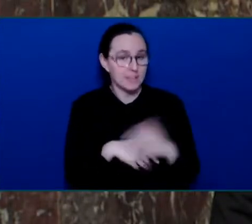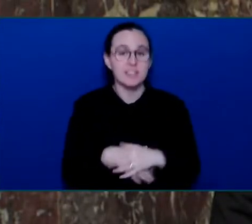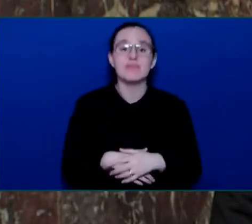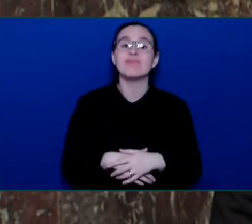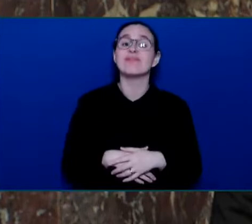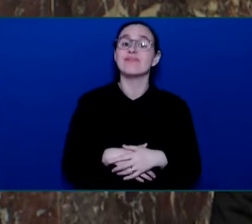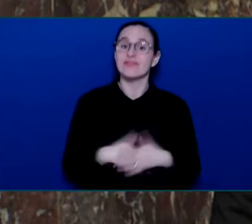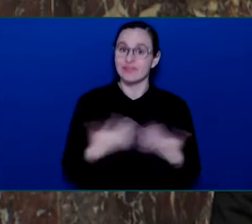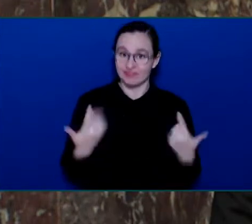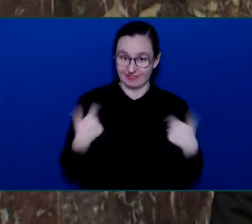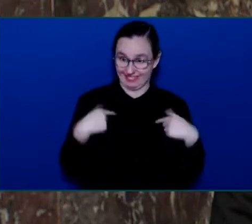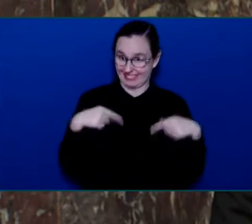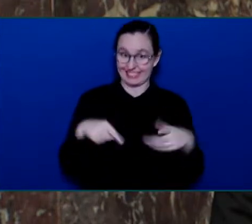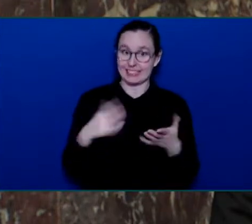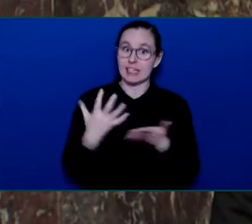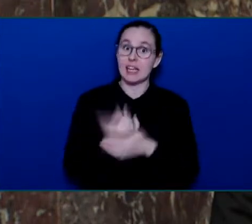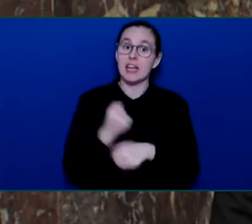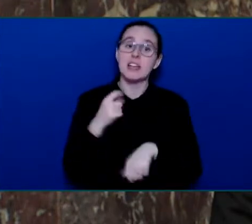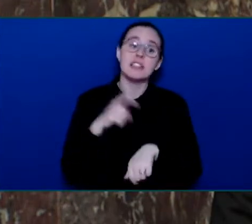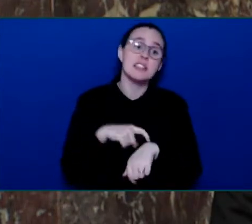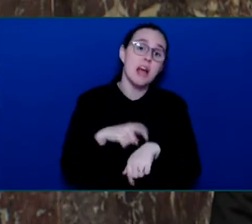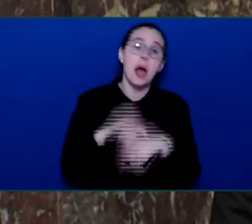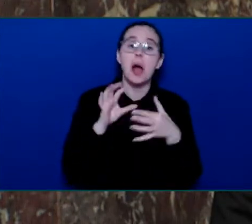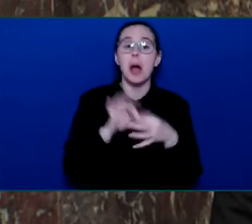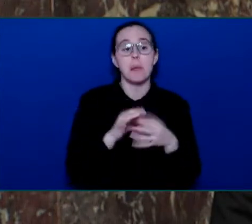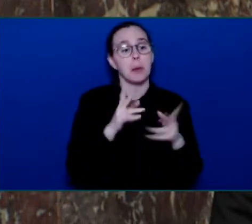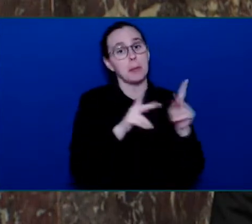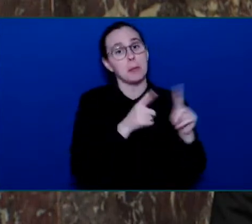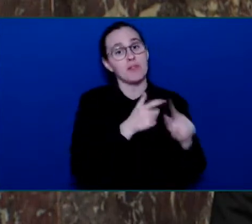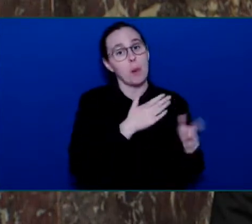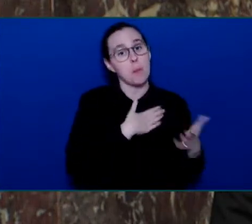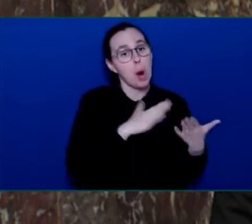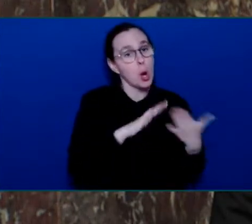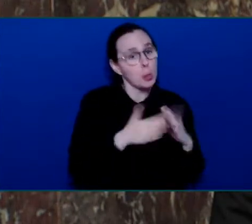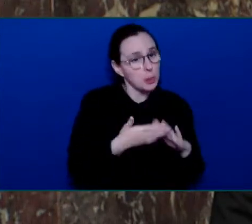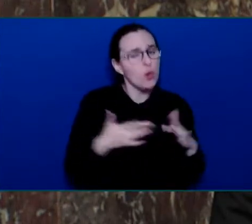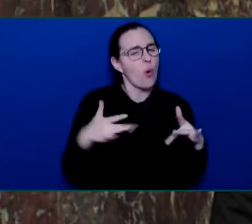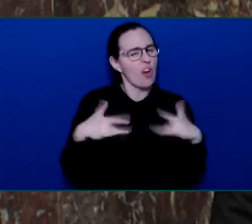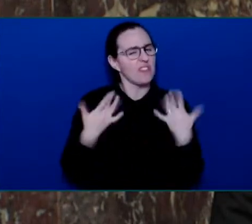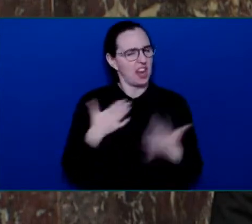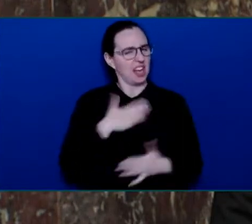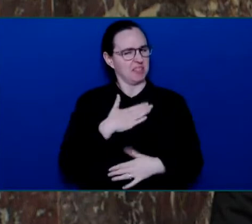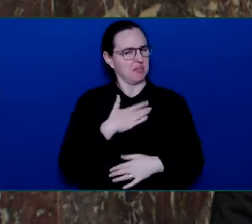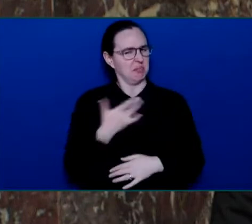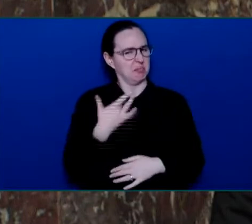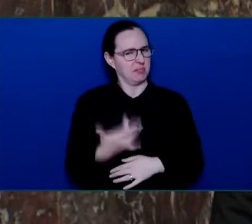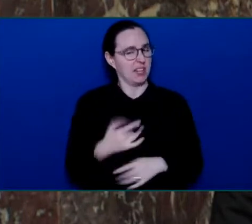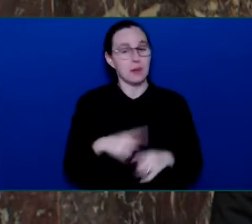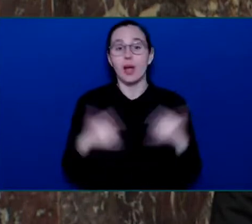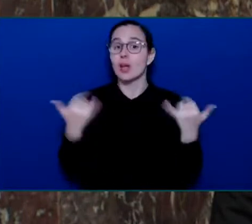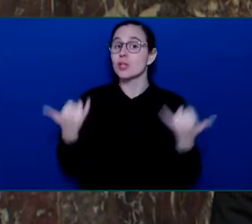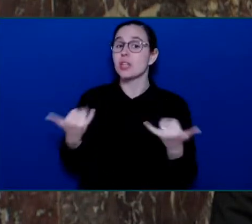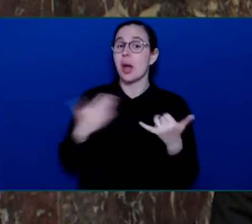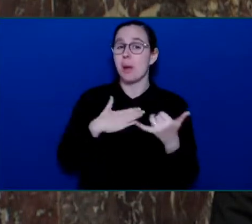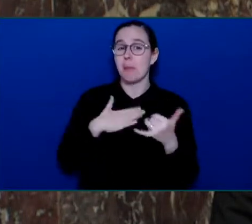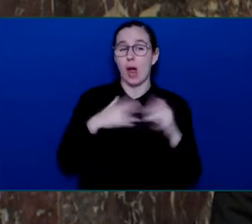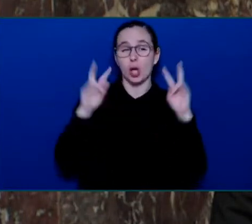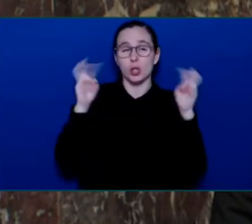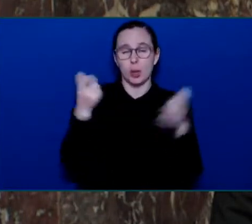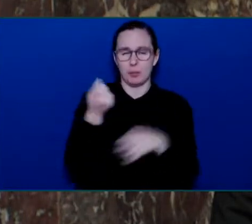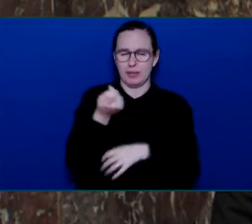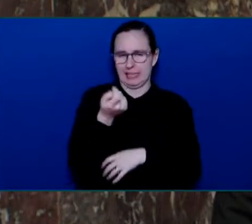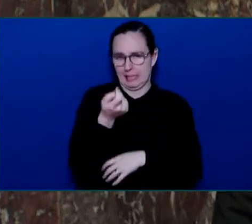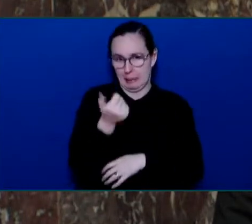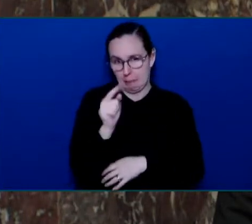my community, but today I'm going to talk about a little bit of a more boring topic, legislation. And but